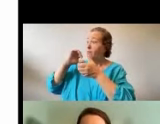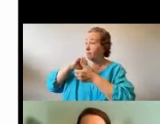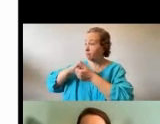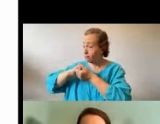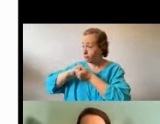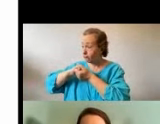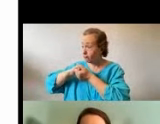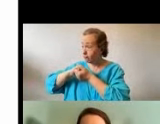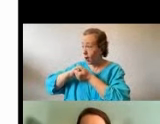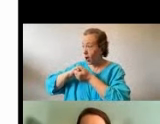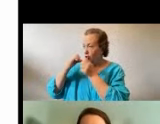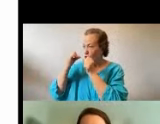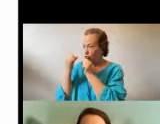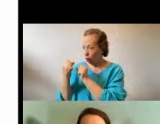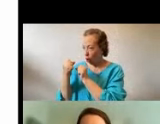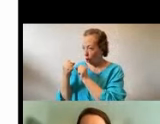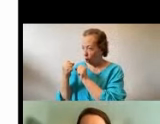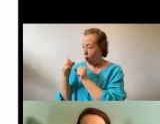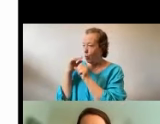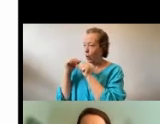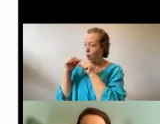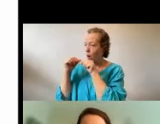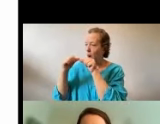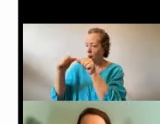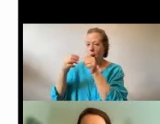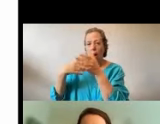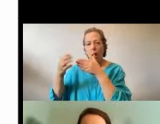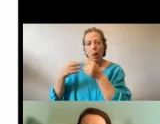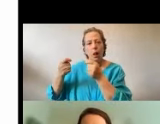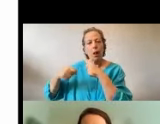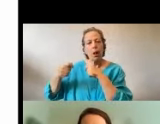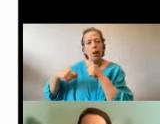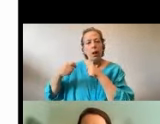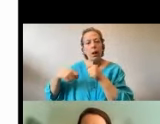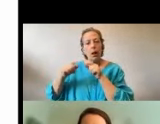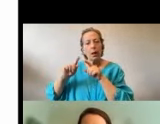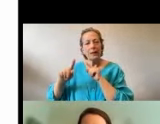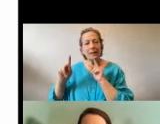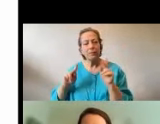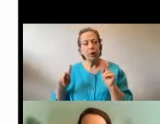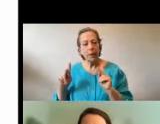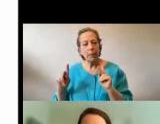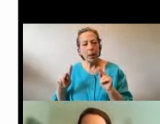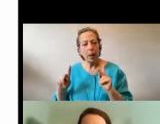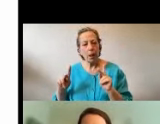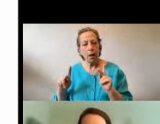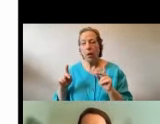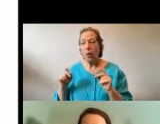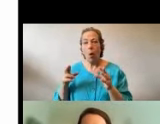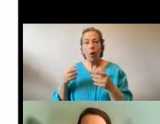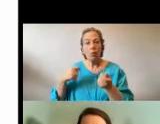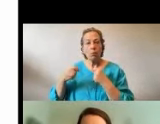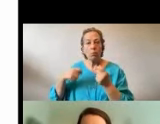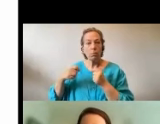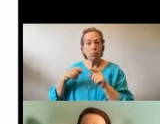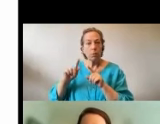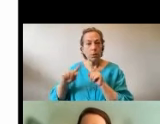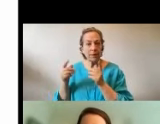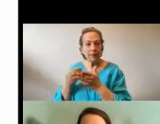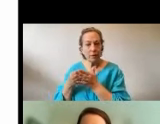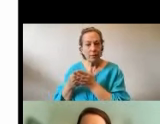or changes in terms of the needs of the community or changes in terms of the funding that's available, you're definitely going to want to find